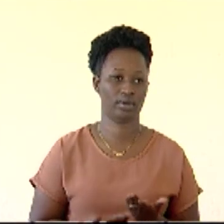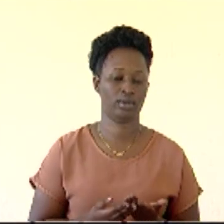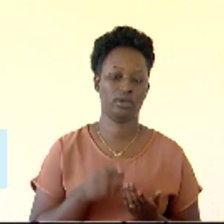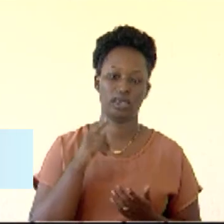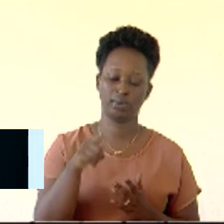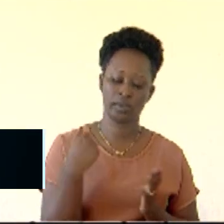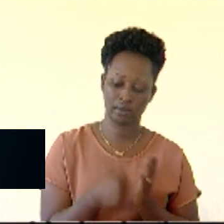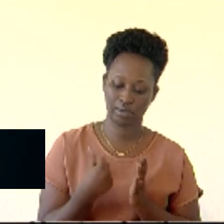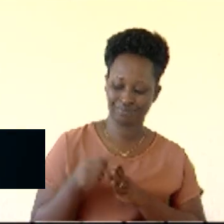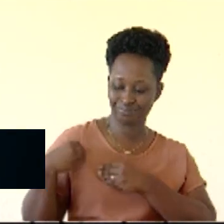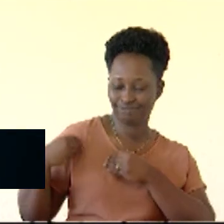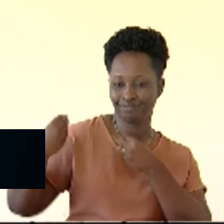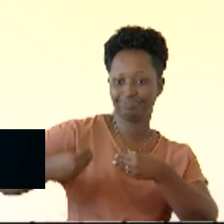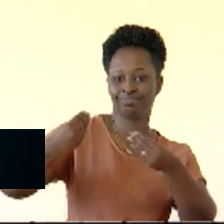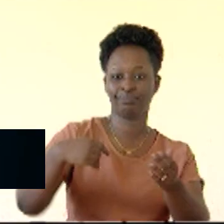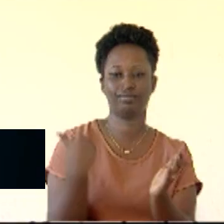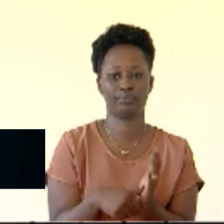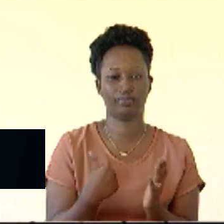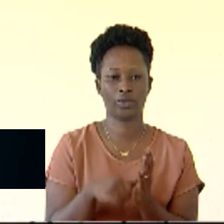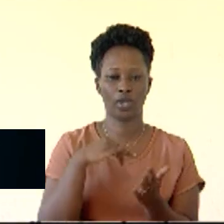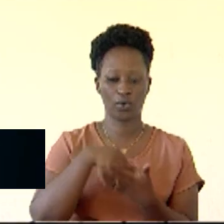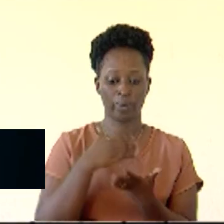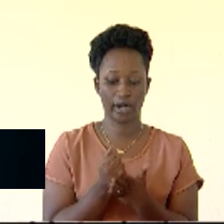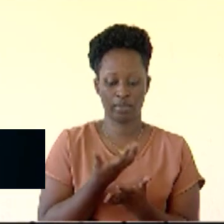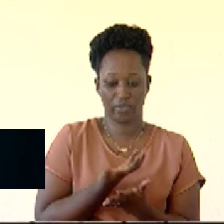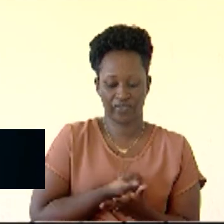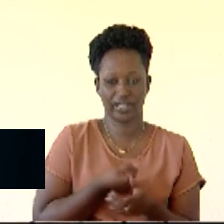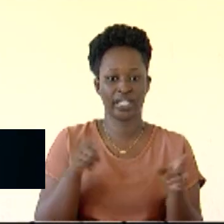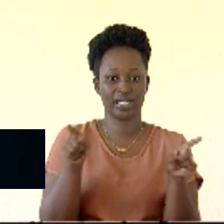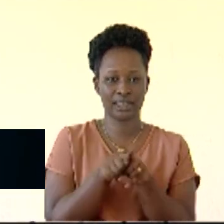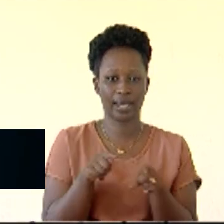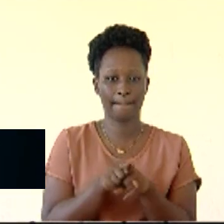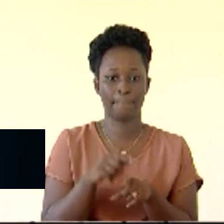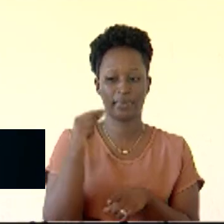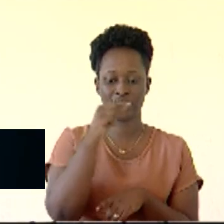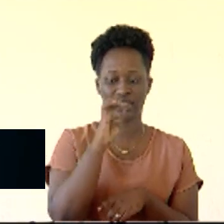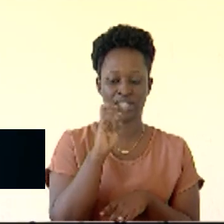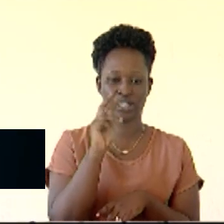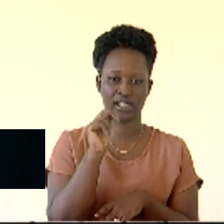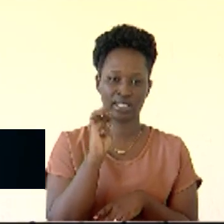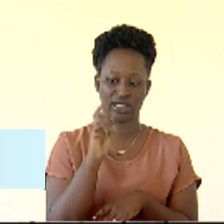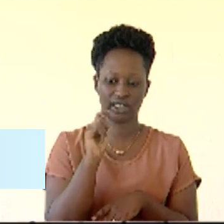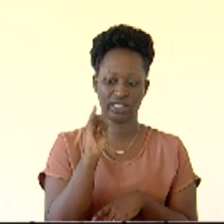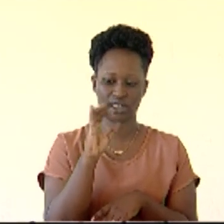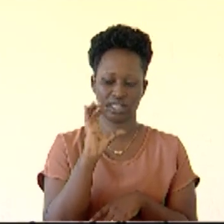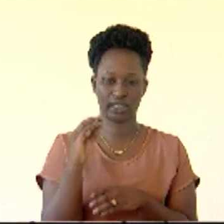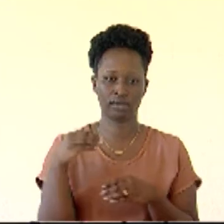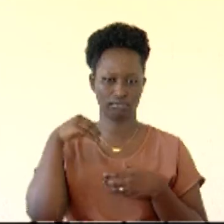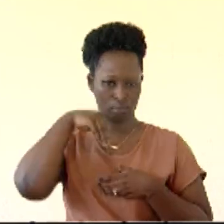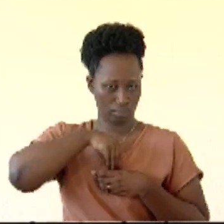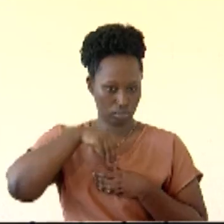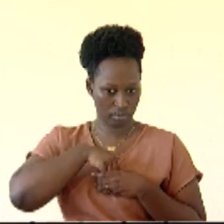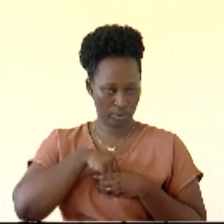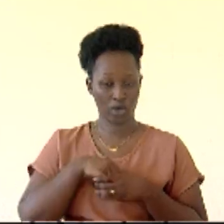genetic disorder. Because you have the same gene. You have the same genetic makeup. If you have a disease and your sister